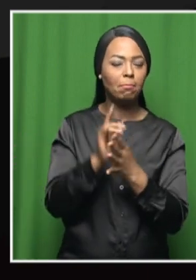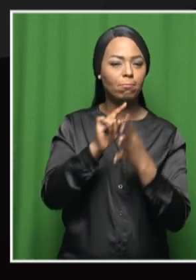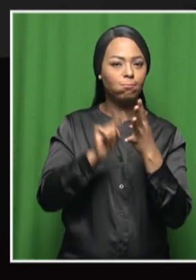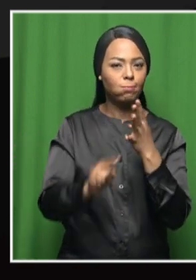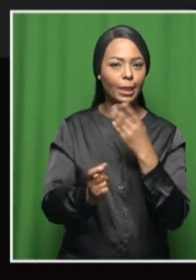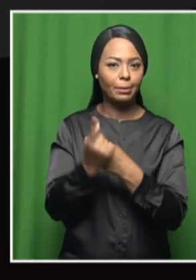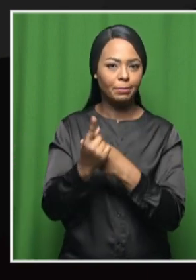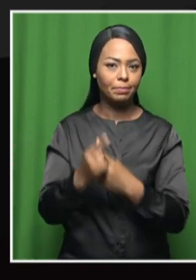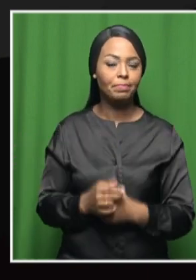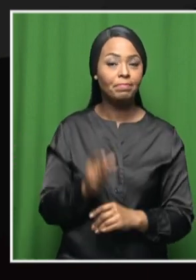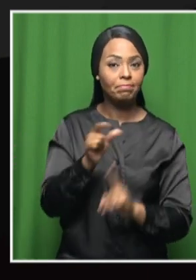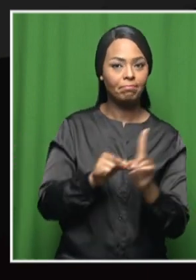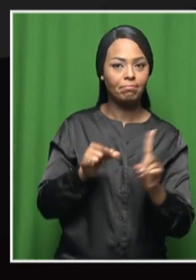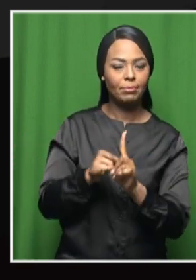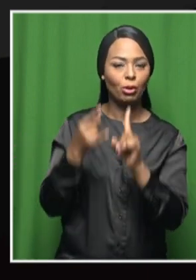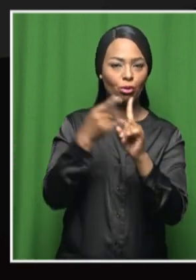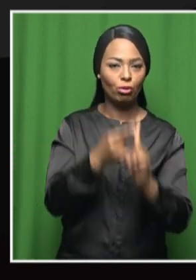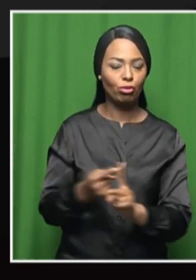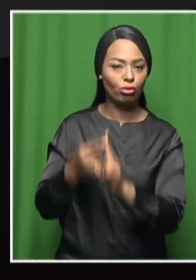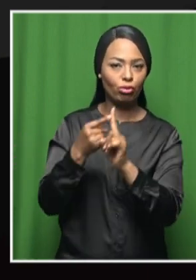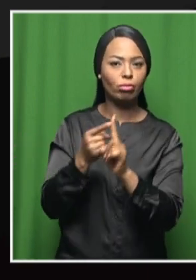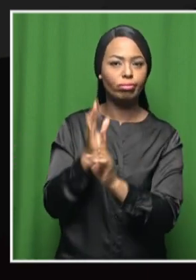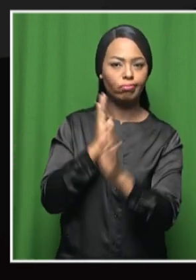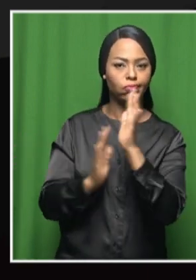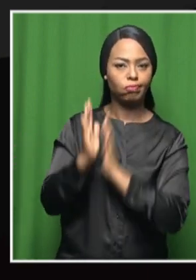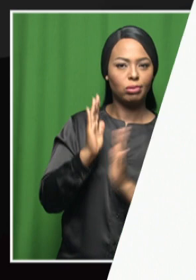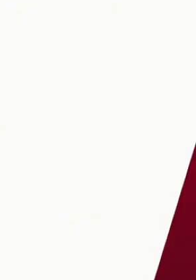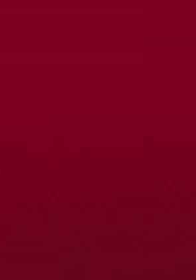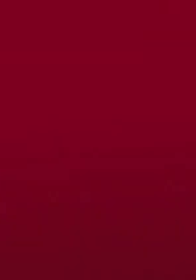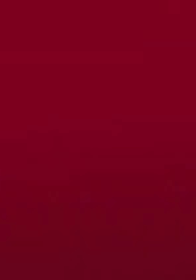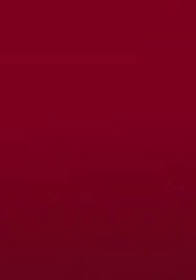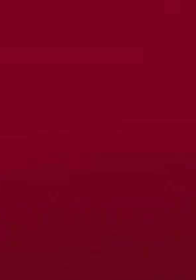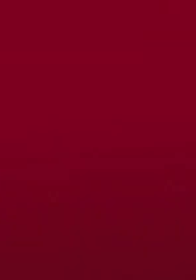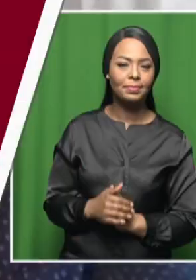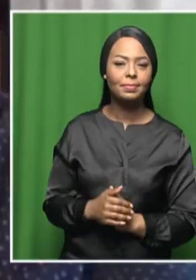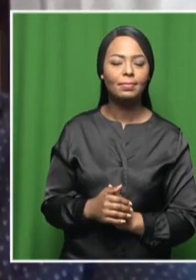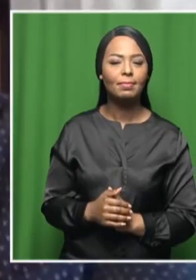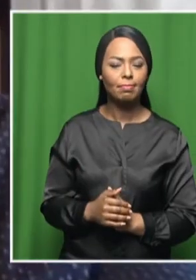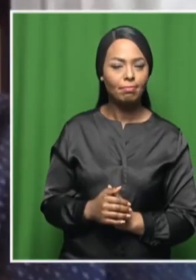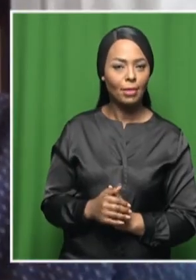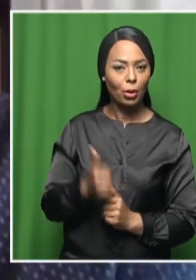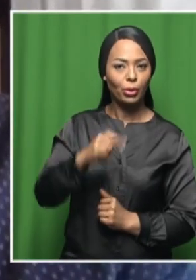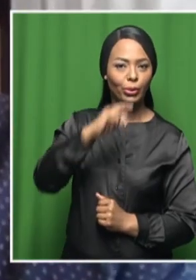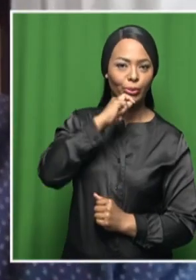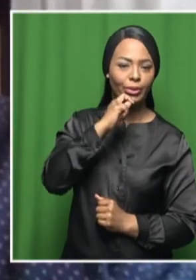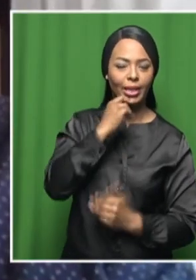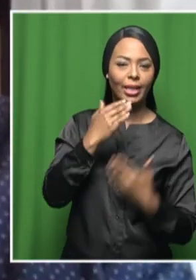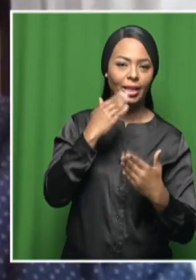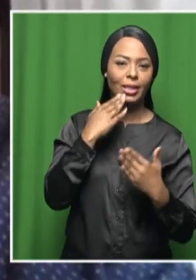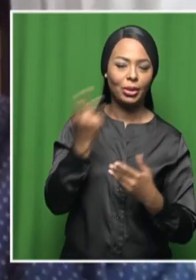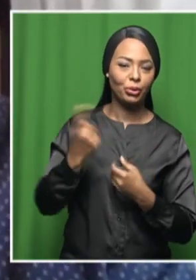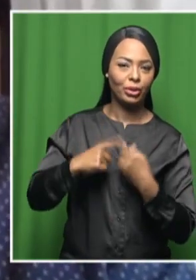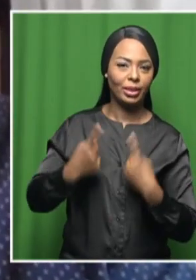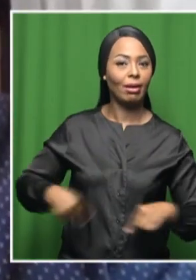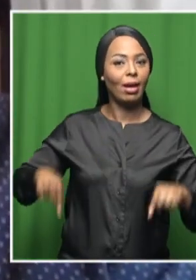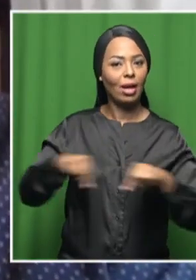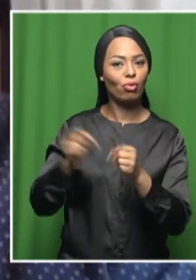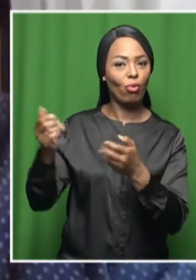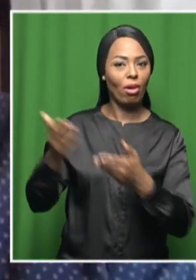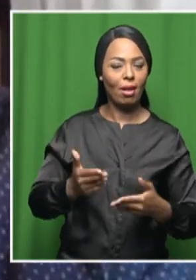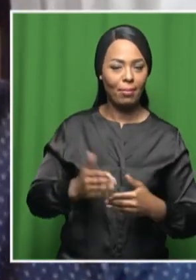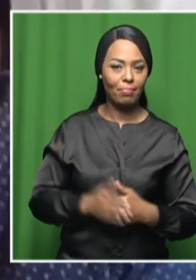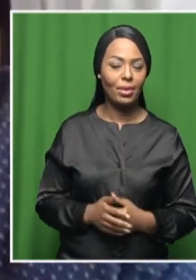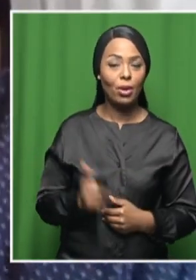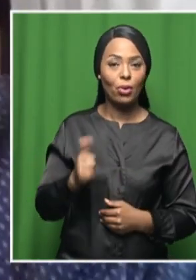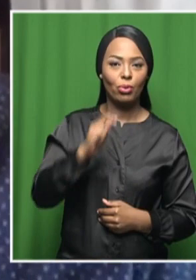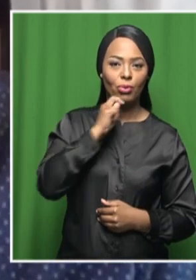Dr. van Niekerk joins us now via Zoom to discuss this book further. Dr. van Niekerk, a very good morning. Thank you so much for joining us. Welcome. Good